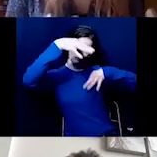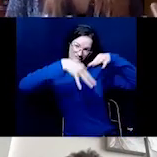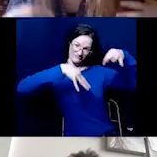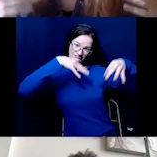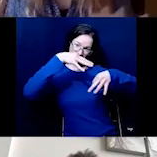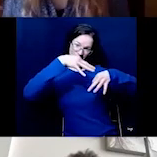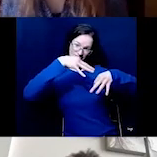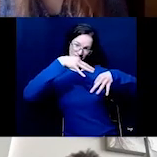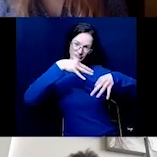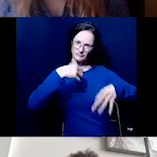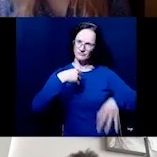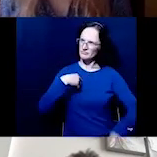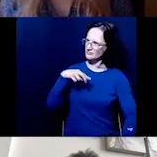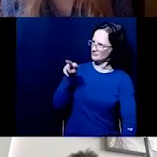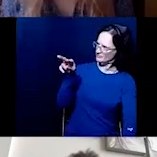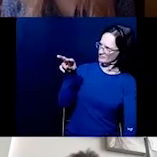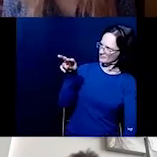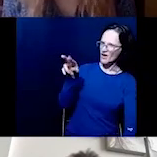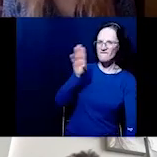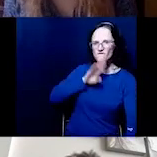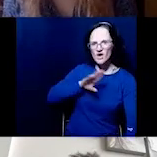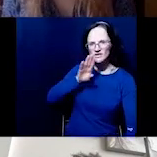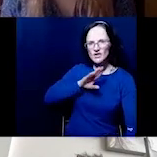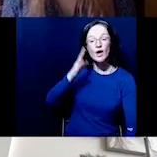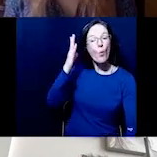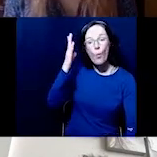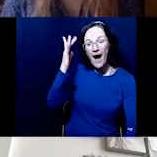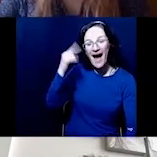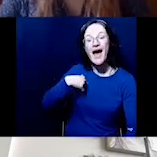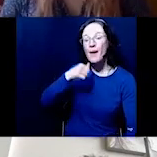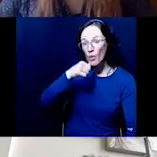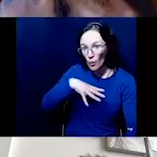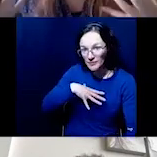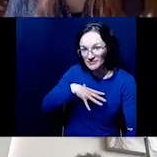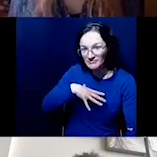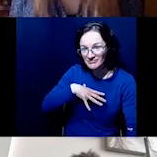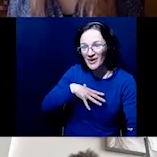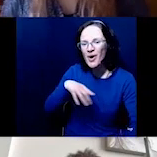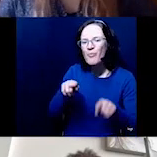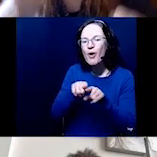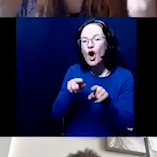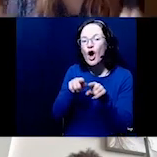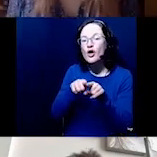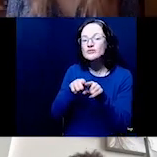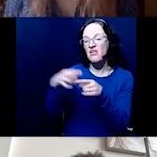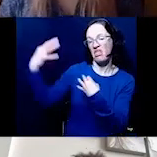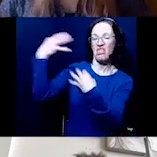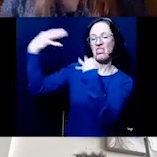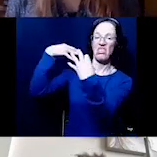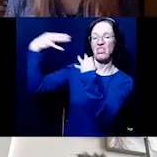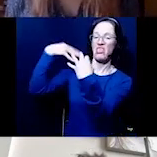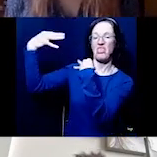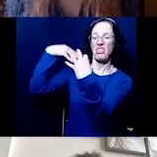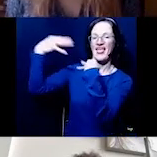I'm a woman, but it's also frustrating for me because I have a language impairment. So it's difficult for me to find my sentences, be able to tell them,